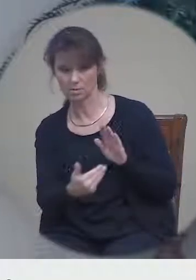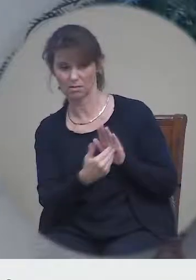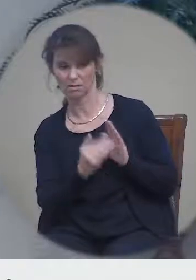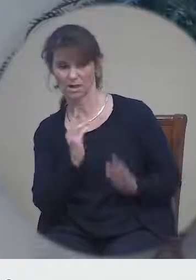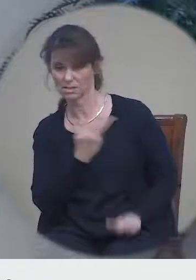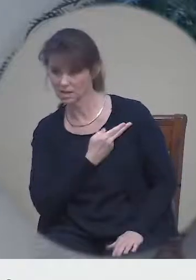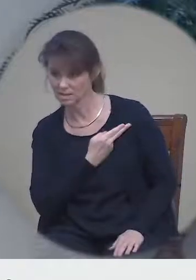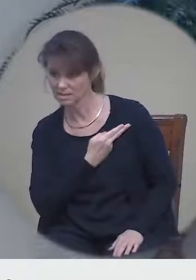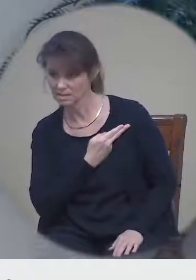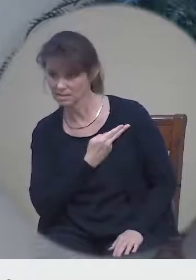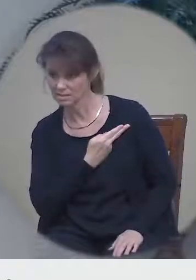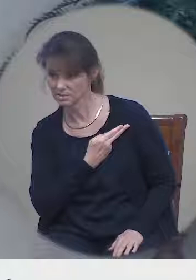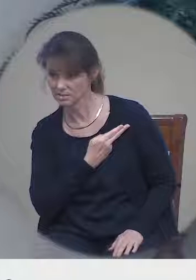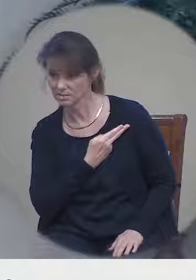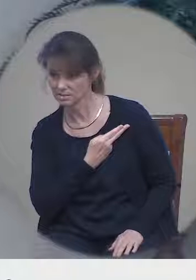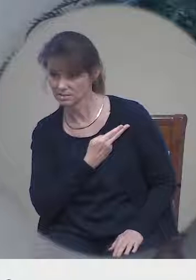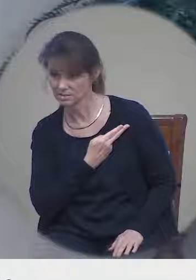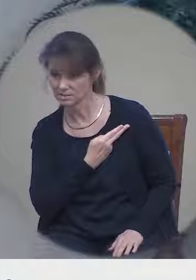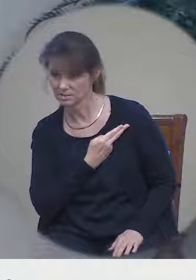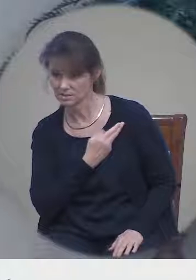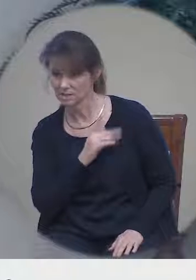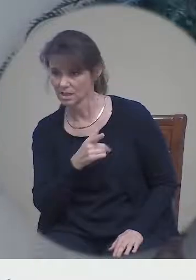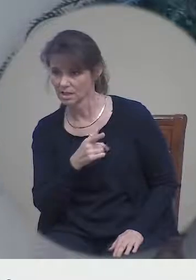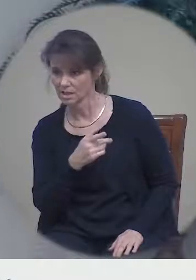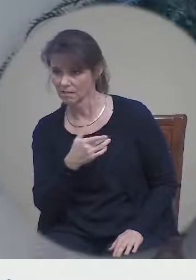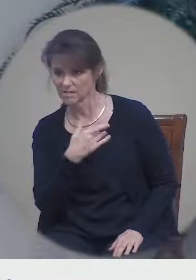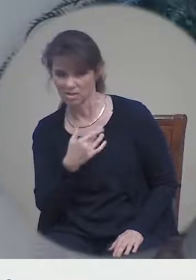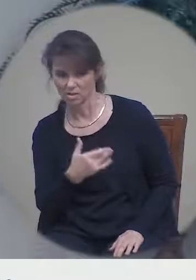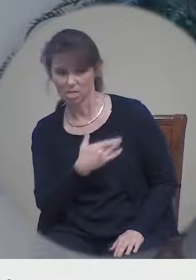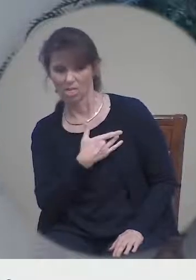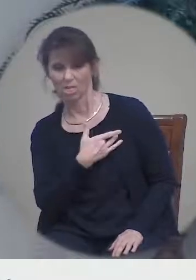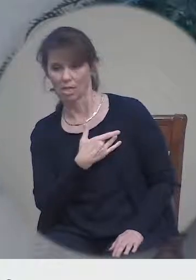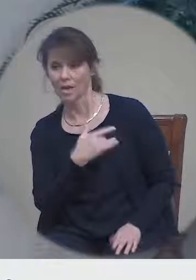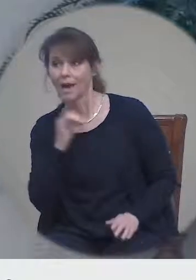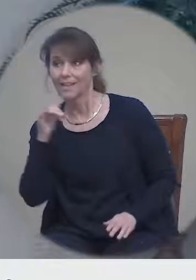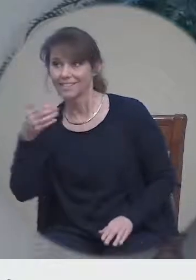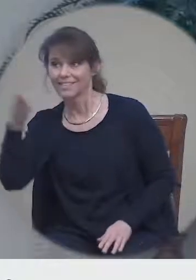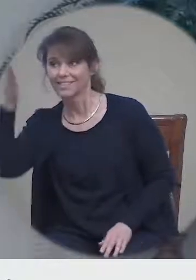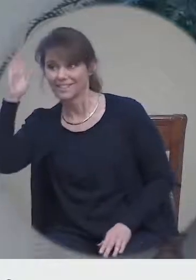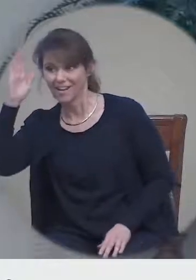hand off that. That's bad for you. Get back on track.